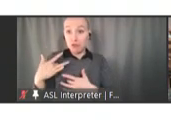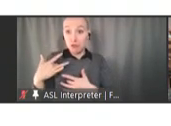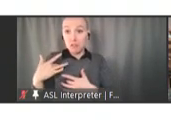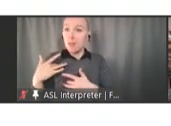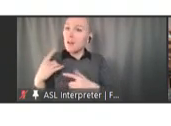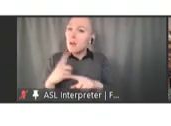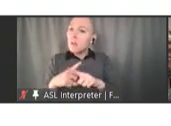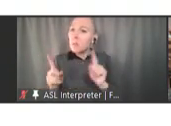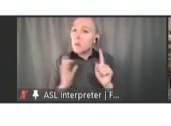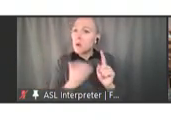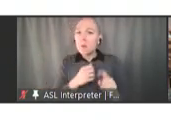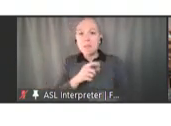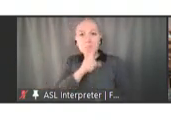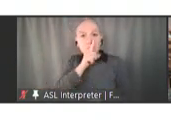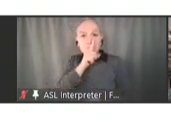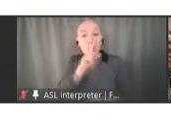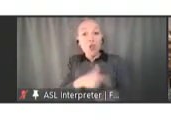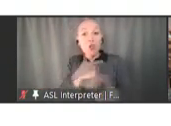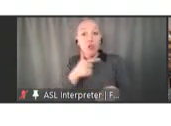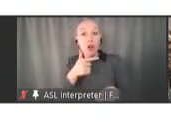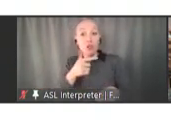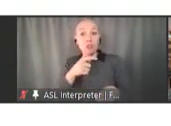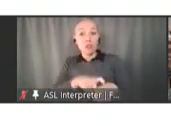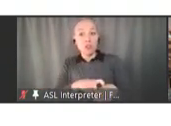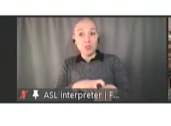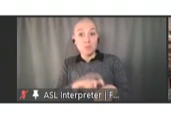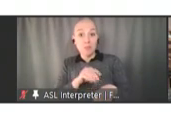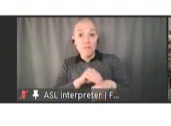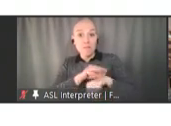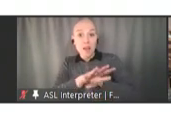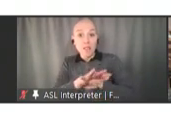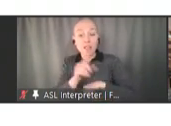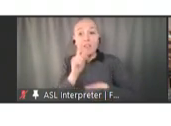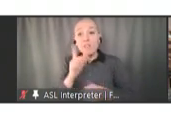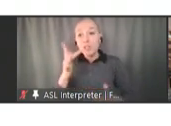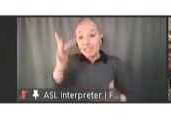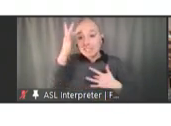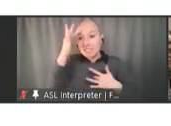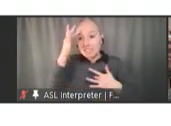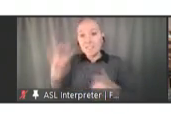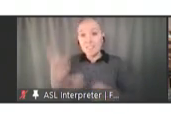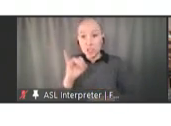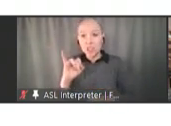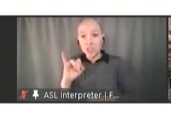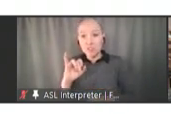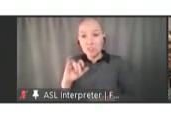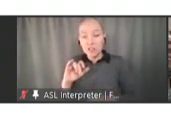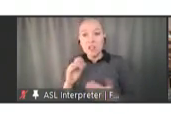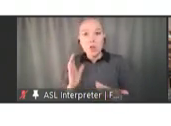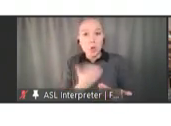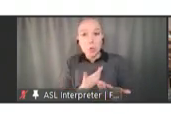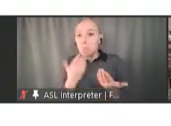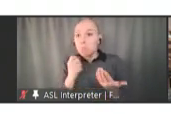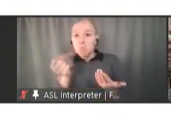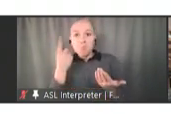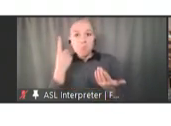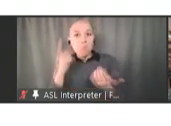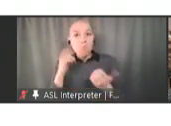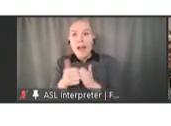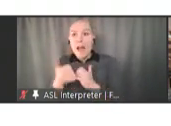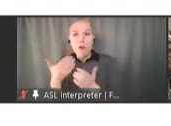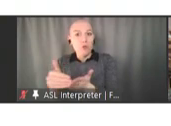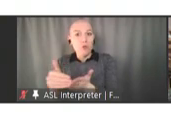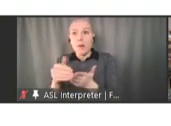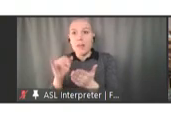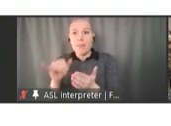of infection, which is known as PASC, and we don't have a good understanding of the frequency in which that happens. I also think the